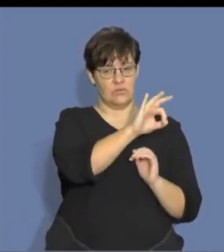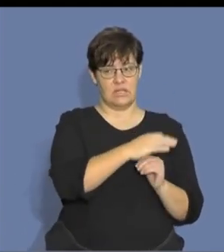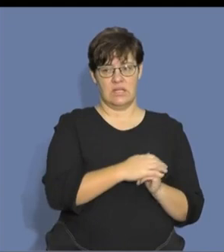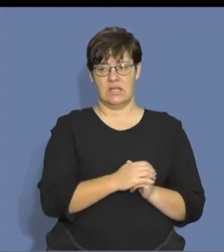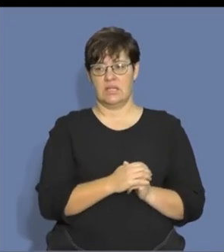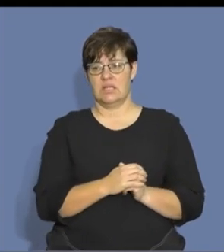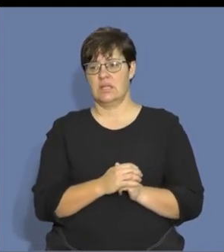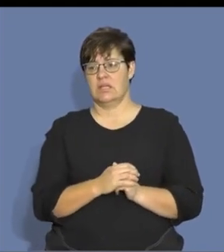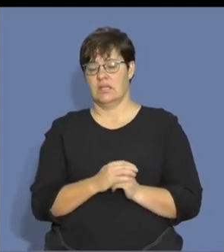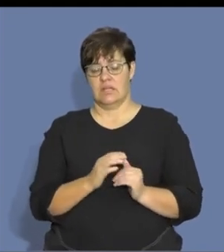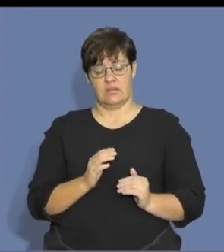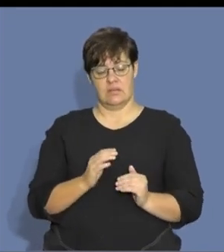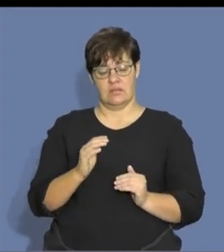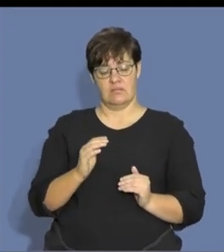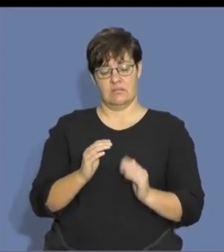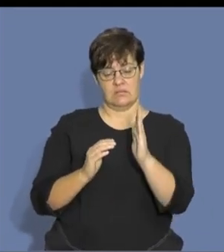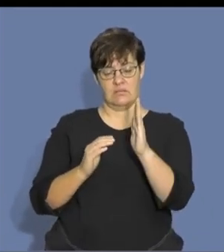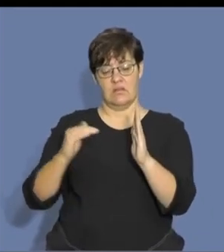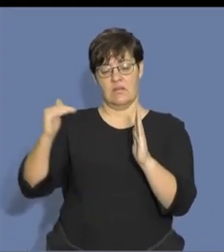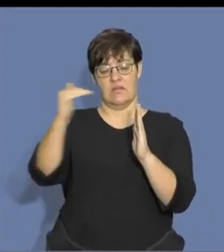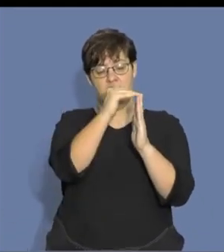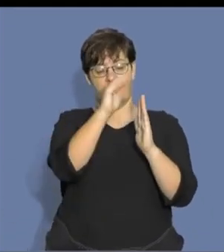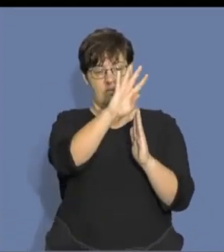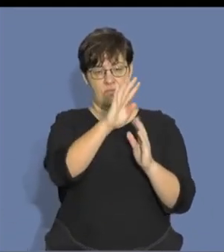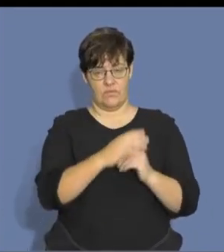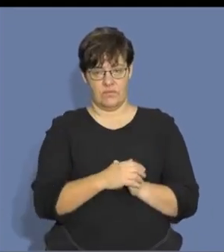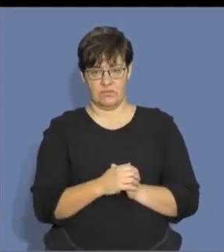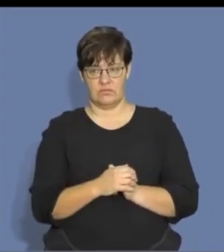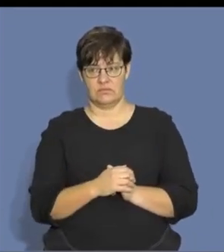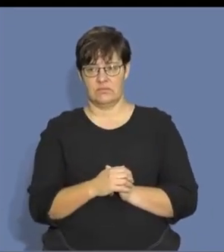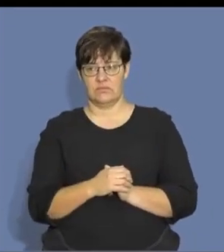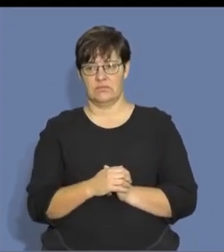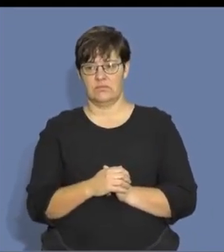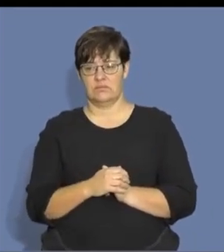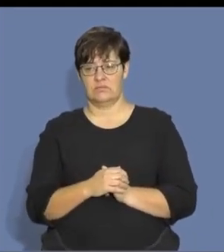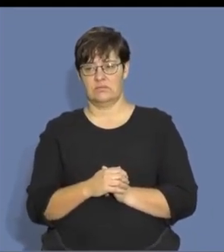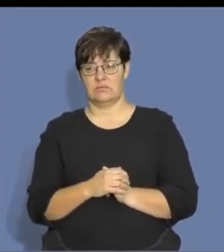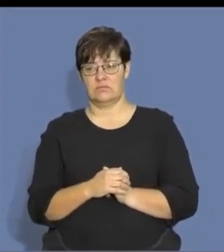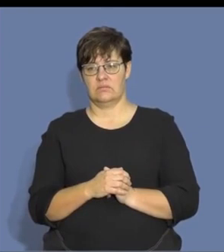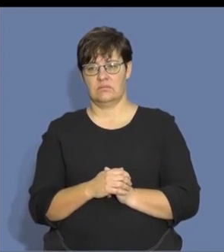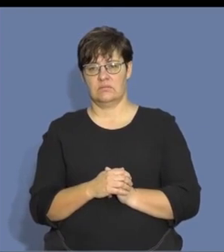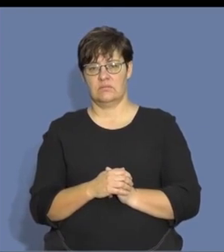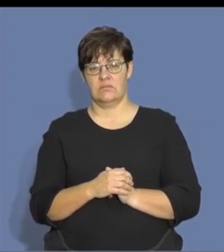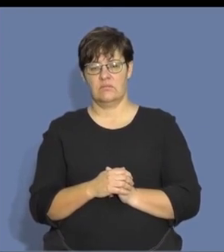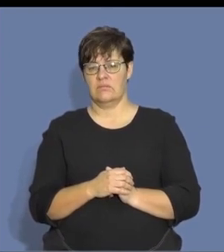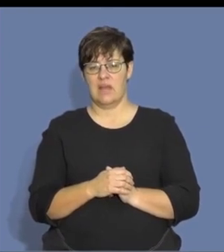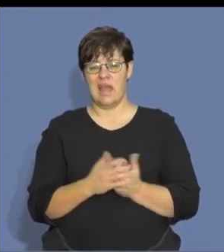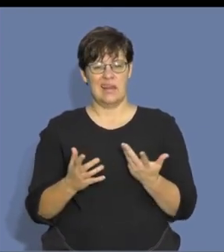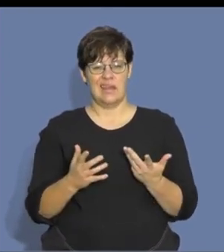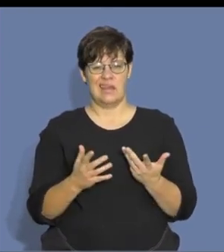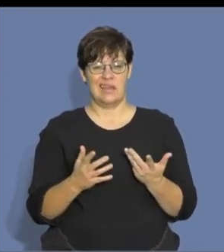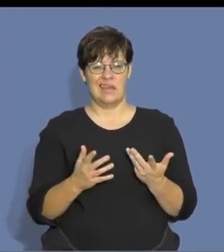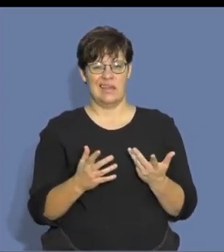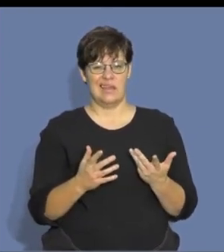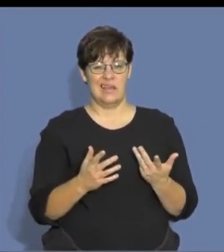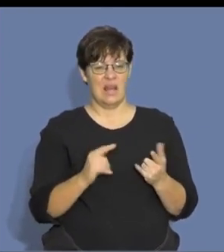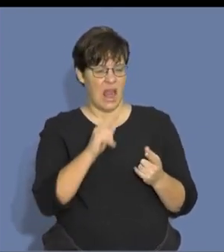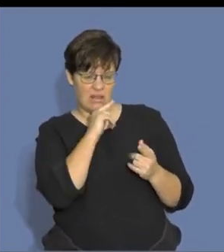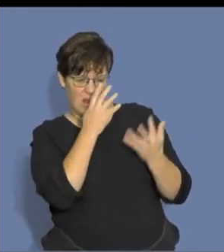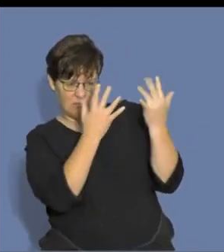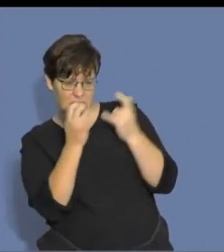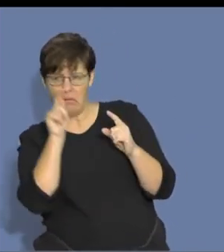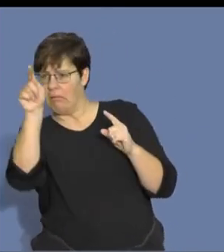and 4. And in this case, we don't have to use any sort of geometrical kit to do